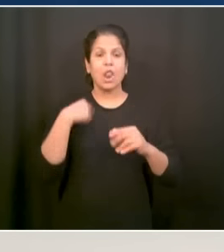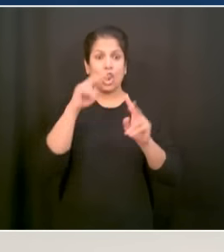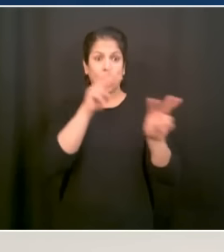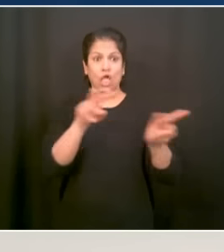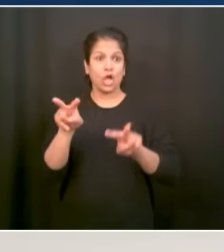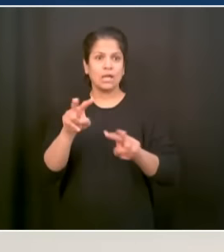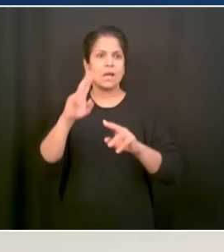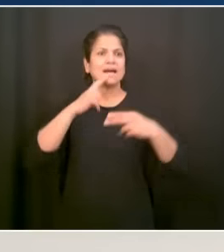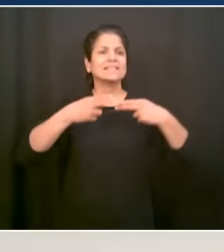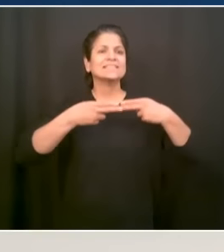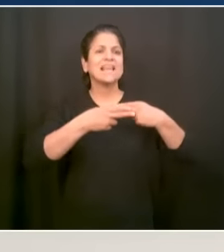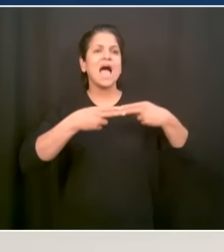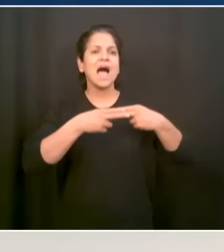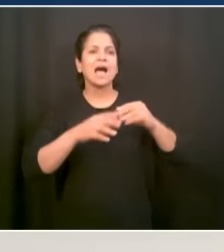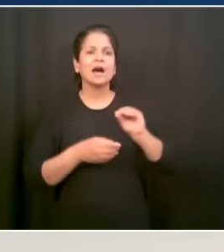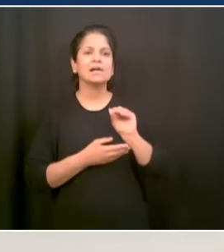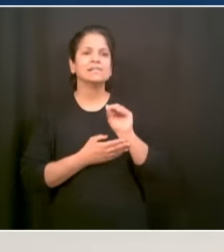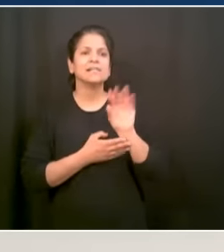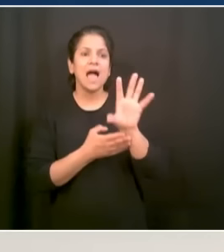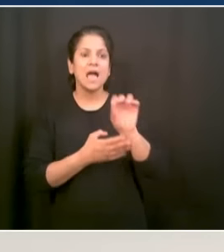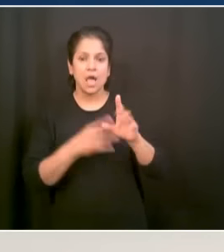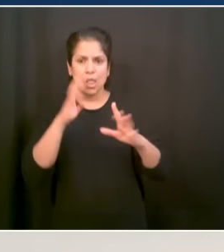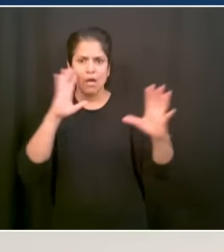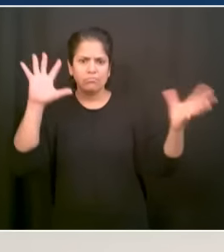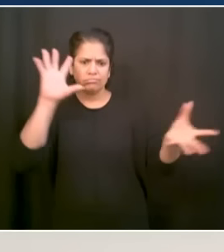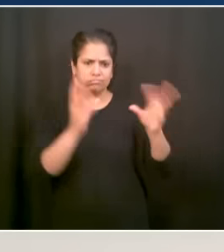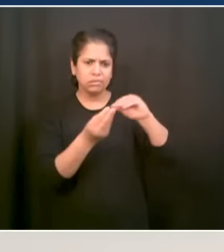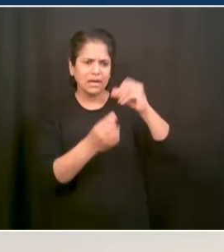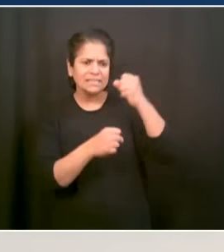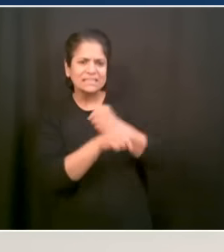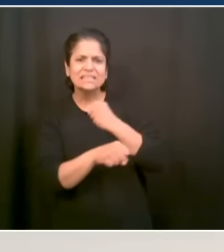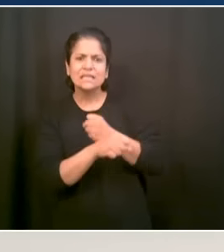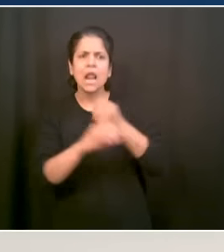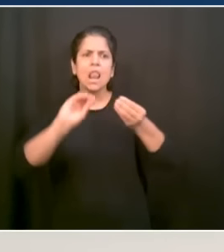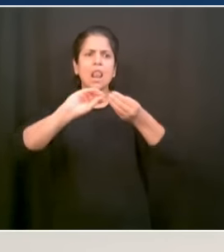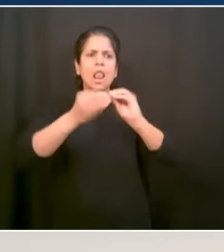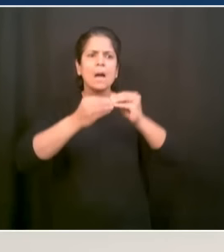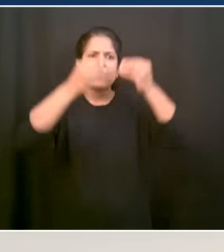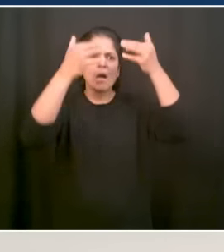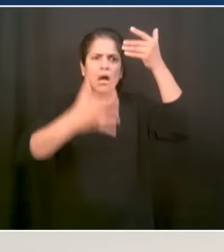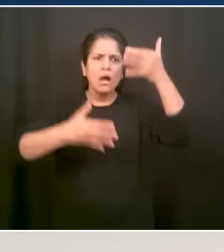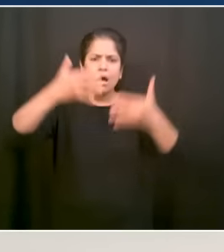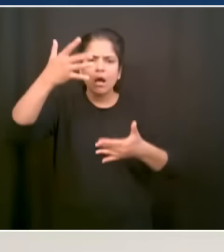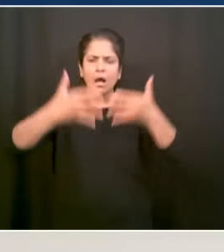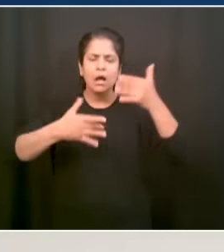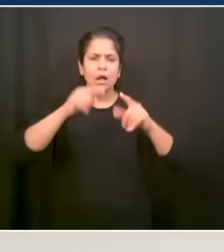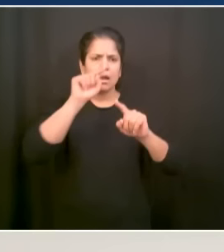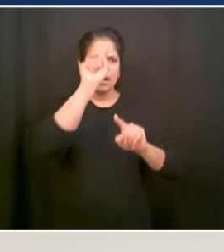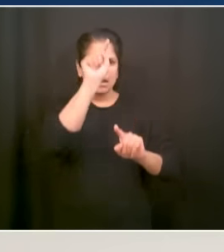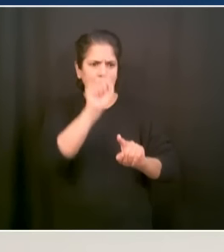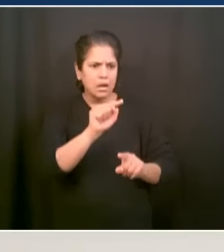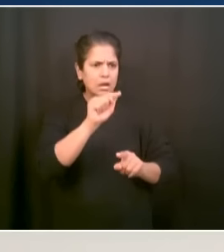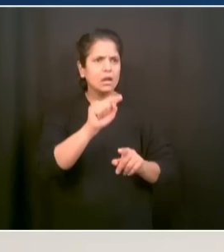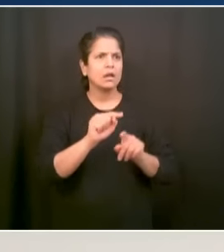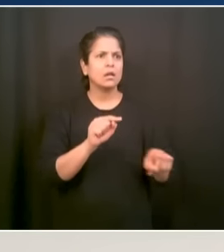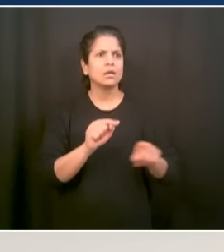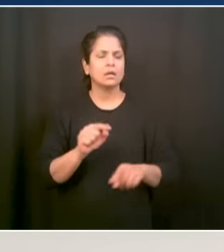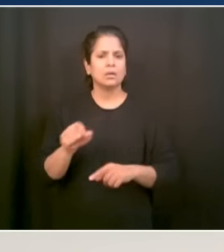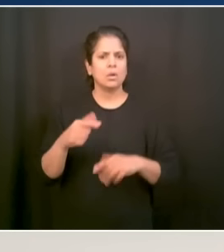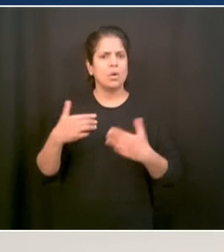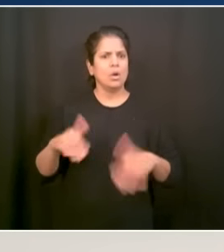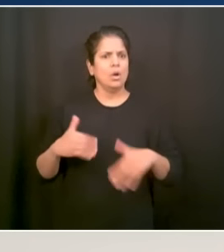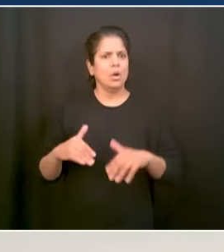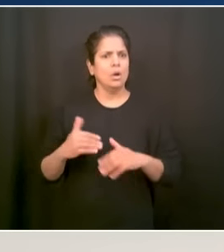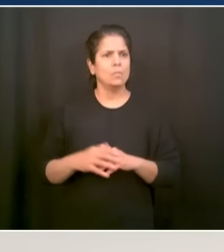clear story. It is the story of a city that is economically powerful and central to the success of the entire state, if not the